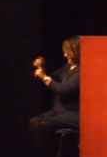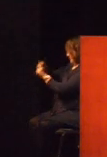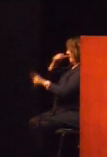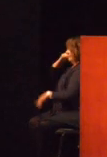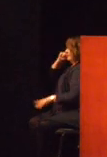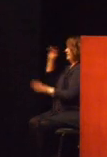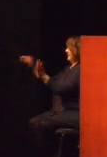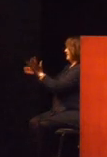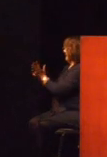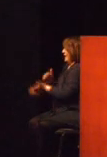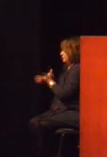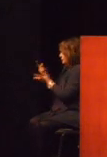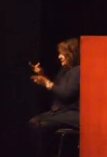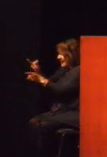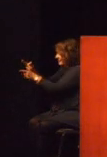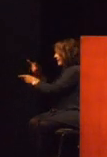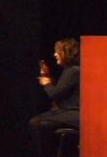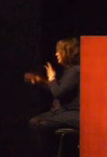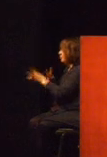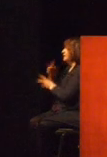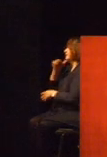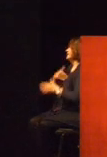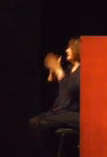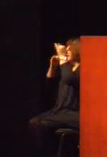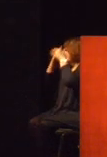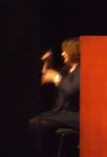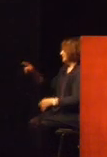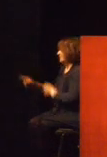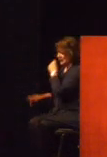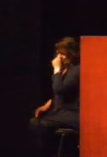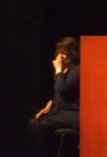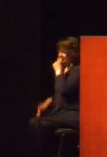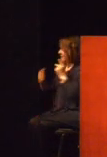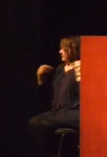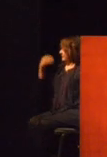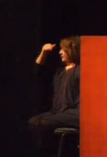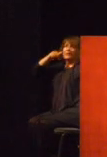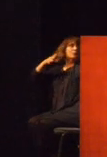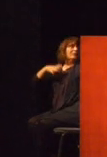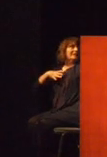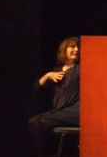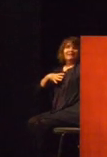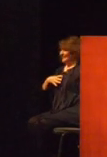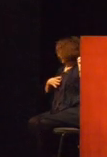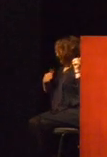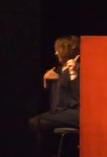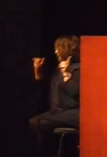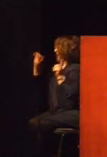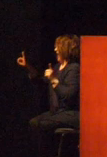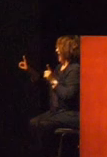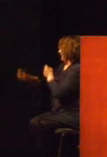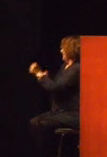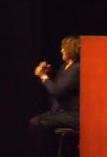helps you navigate a world that doesn't have that expectation for you. These are young women who took out ads in their